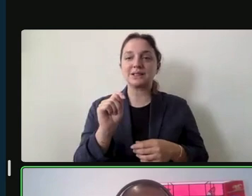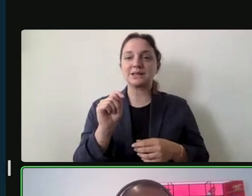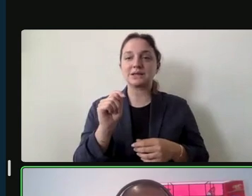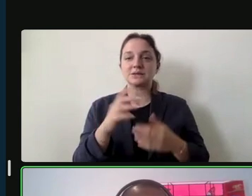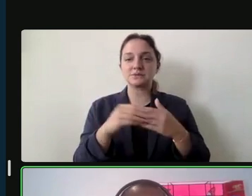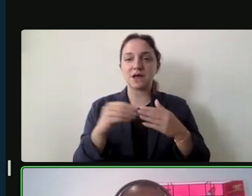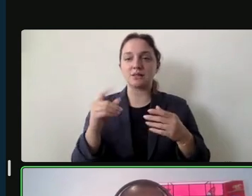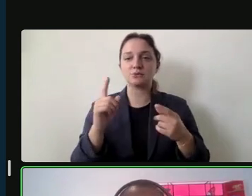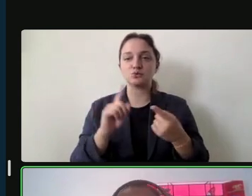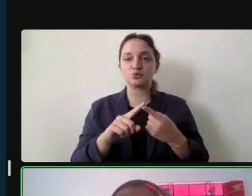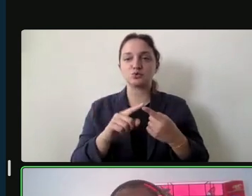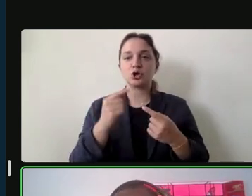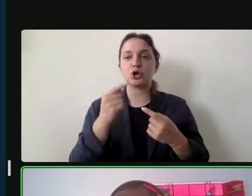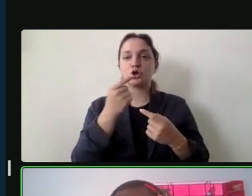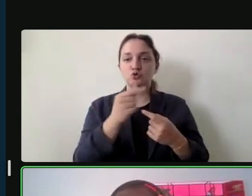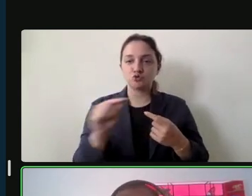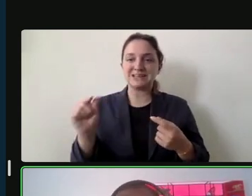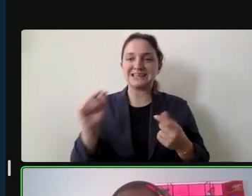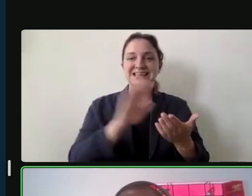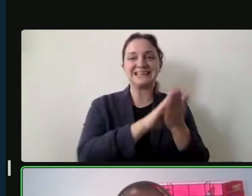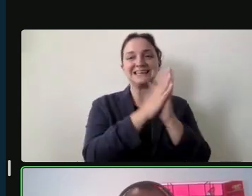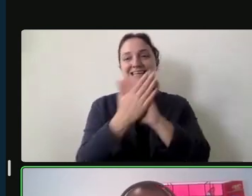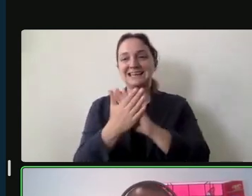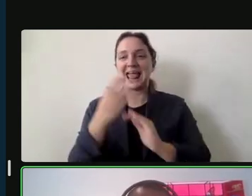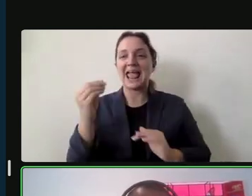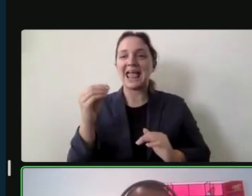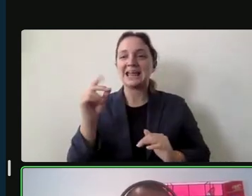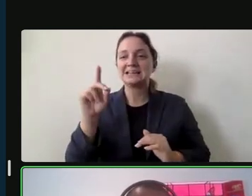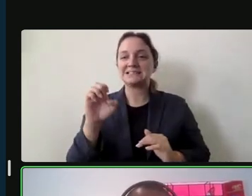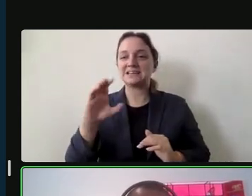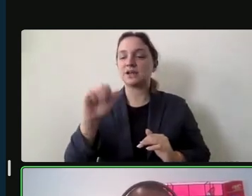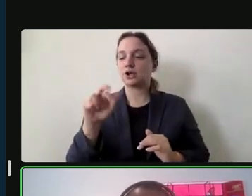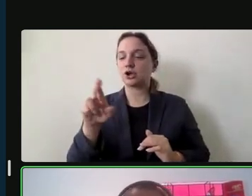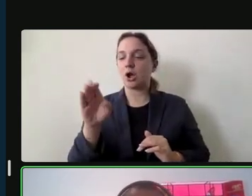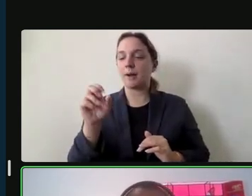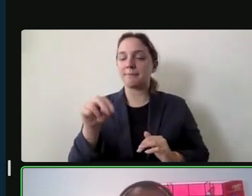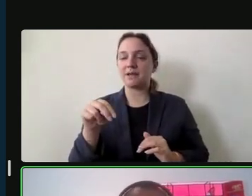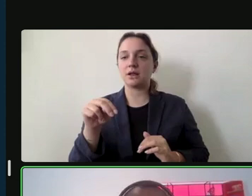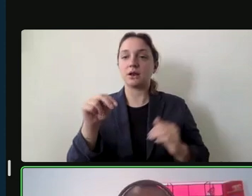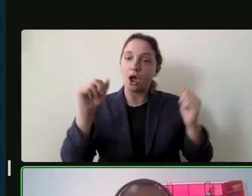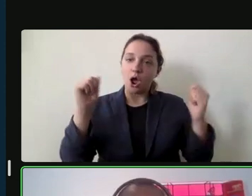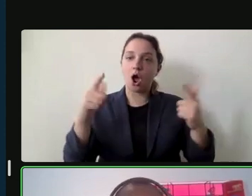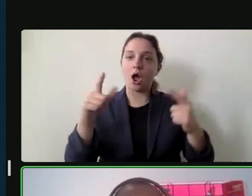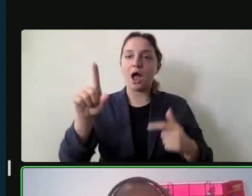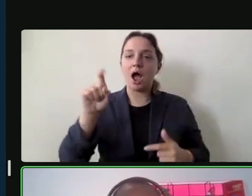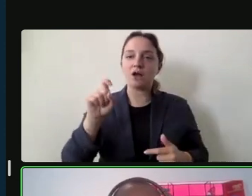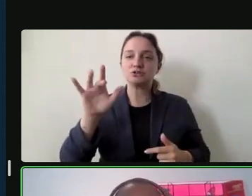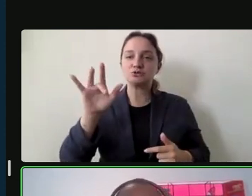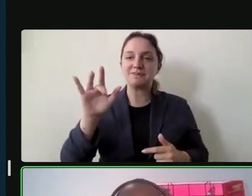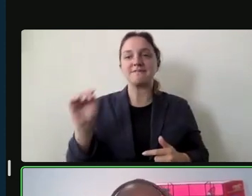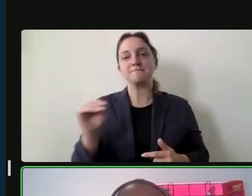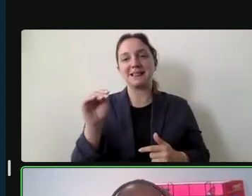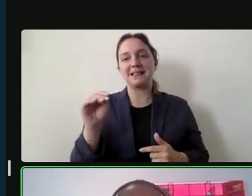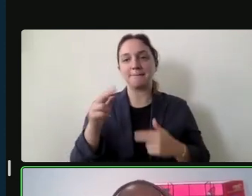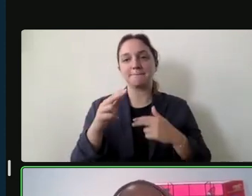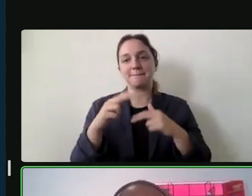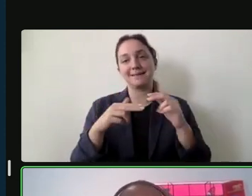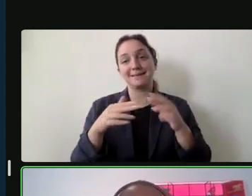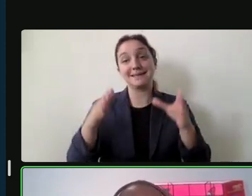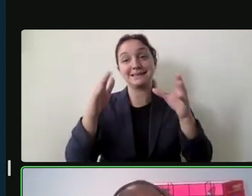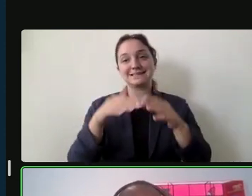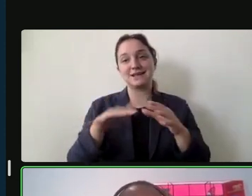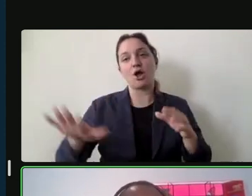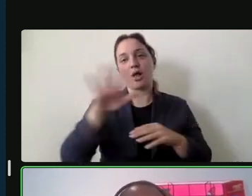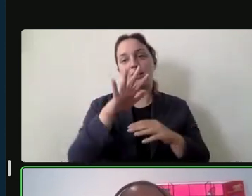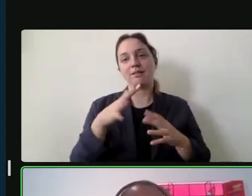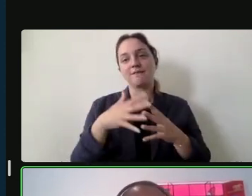to green and decarbonize, you know, all 125 million buildings across America. But